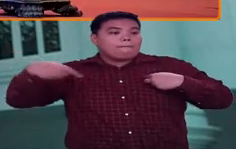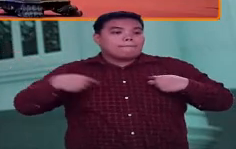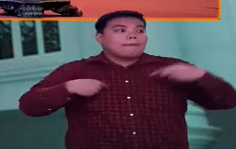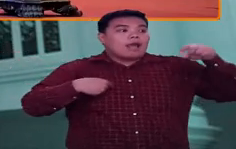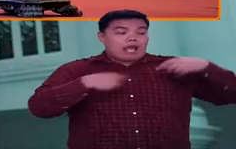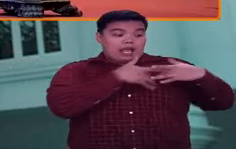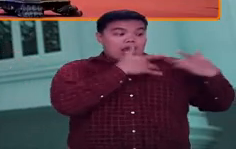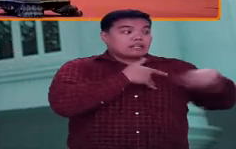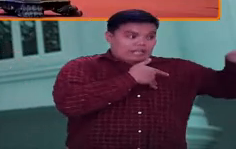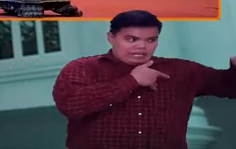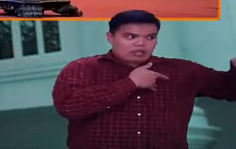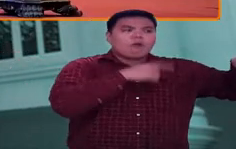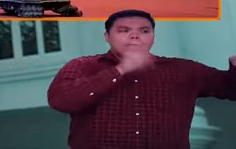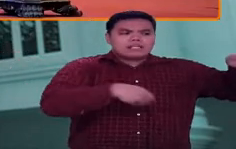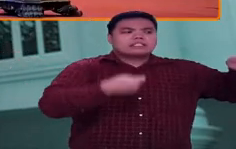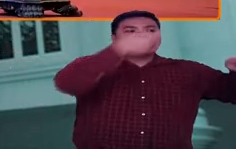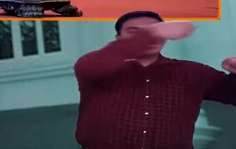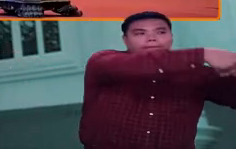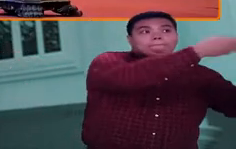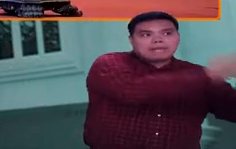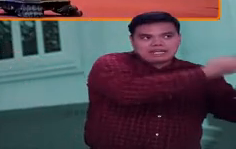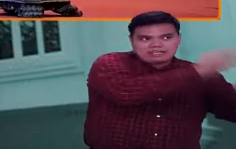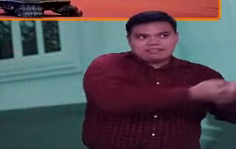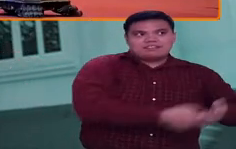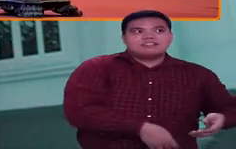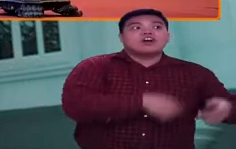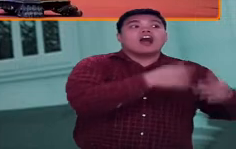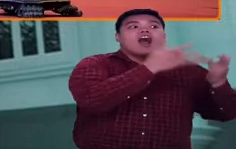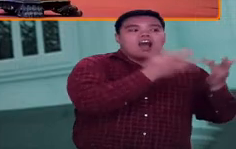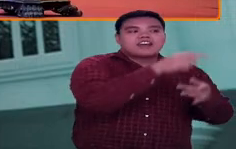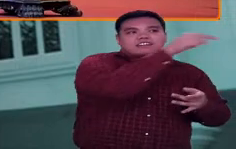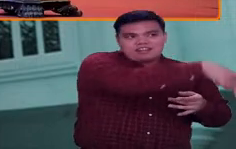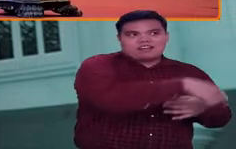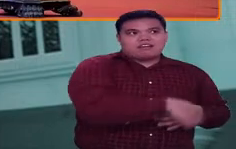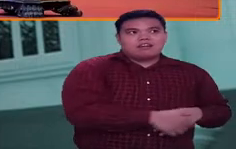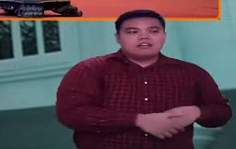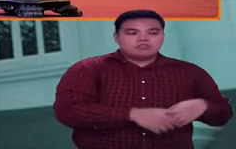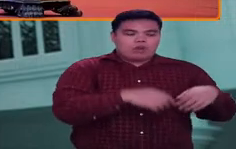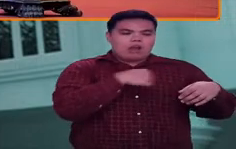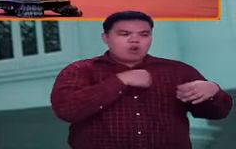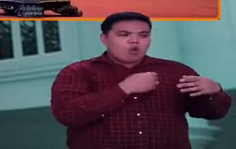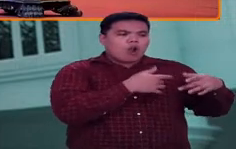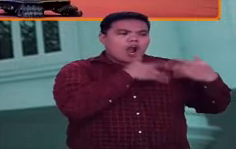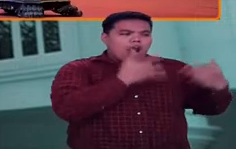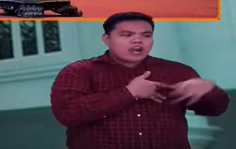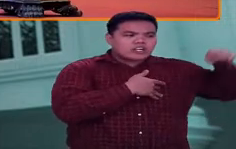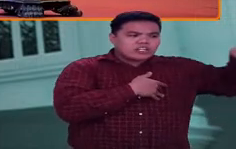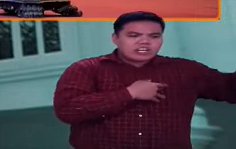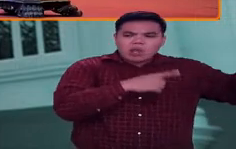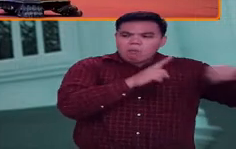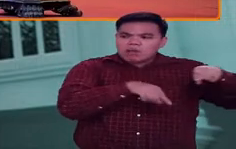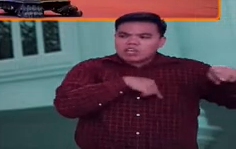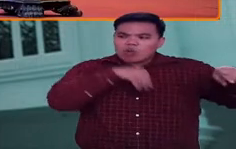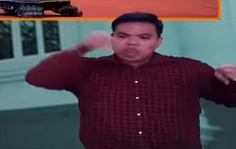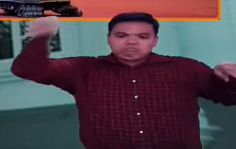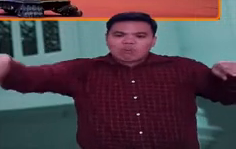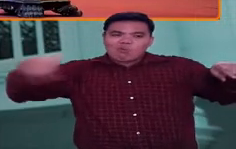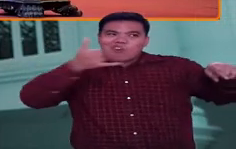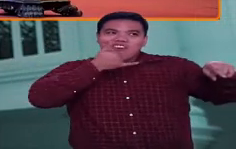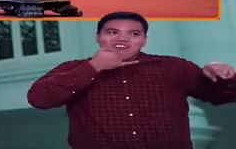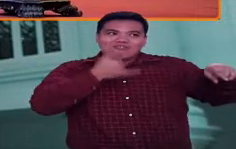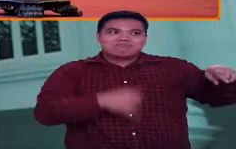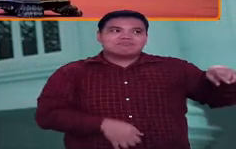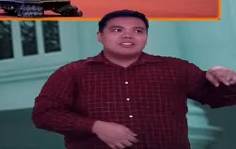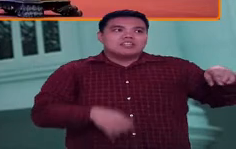my money in that place and my heart will be there. That's just the way it is as humans. I've heard people